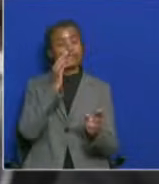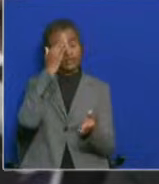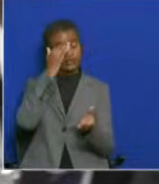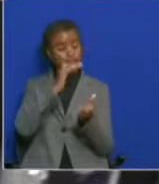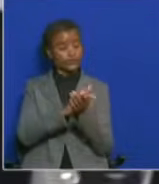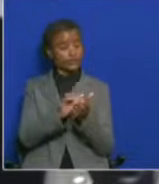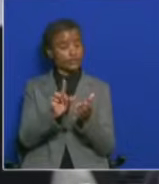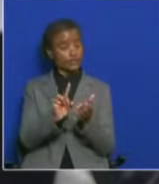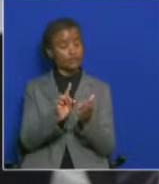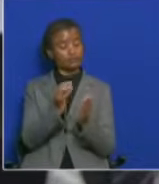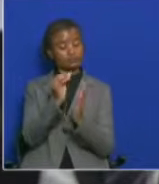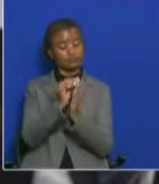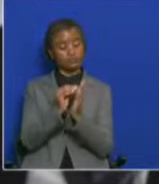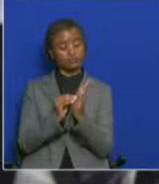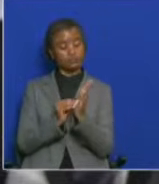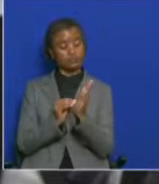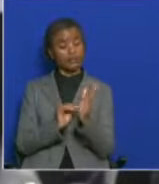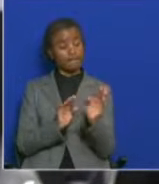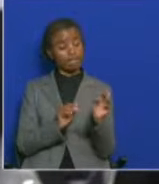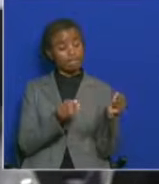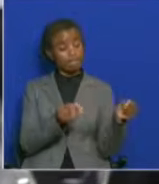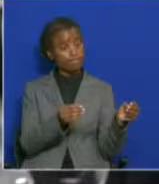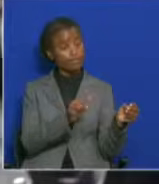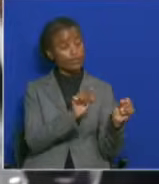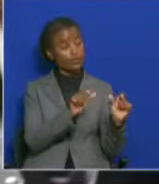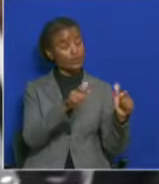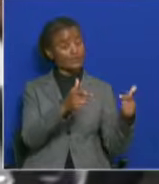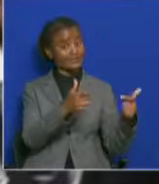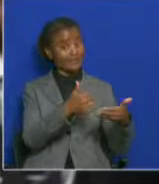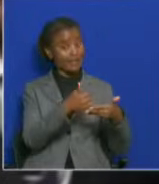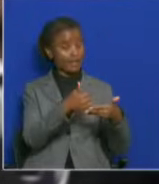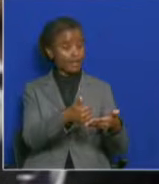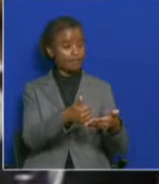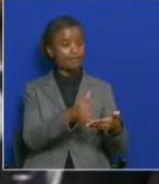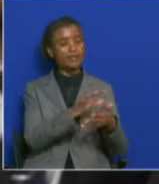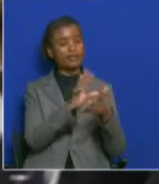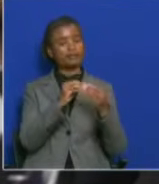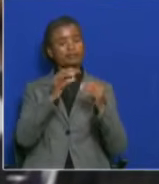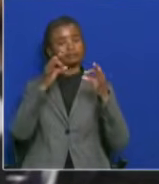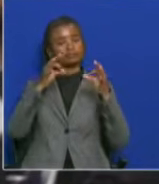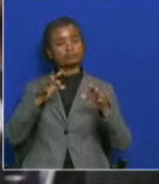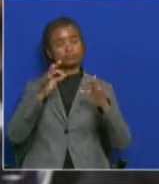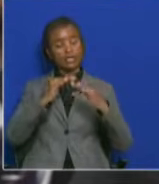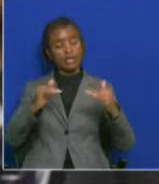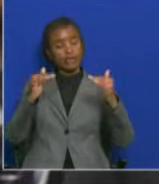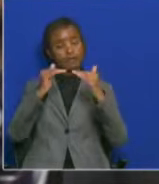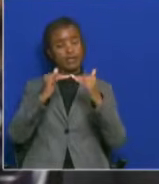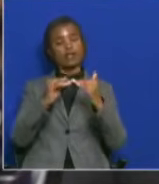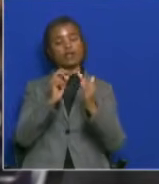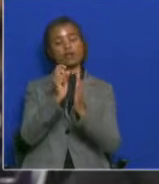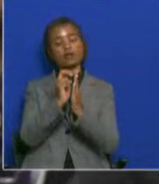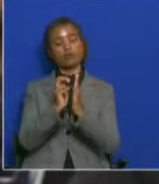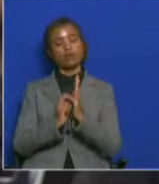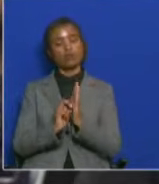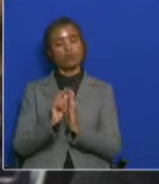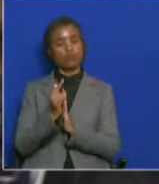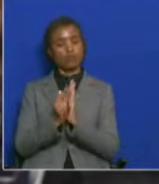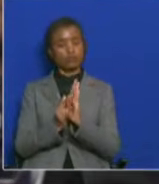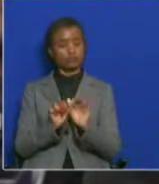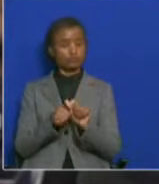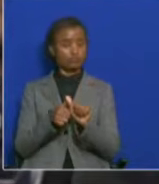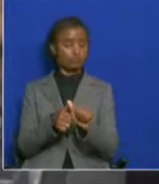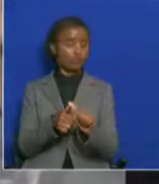fulfilling its constitutional mandate fairly, objectively, and in accordance with the rule of law. Carney Links remains willing to cooperate further with the